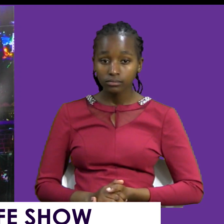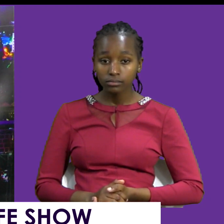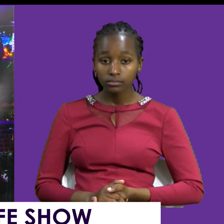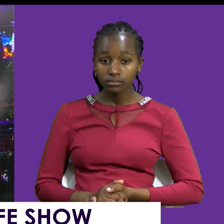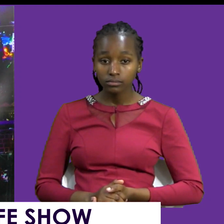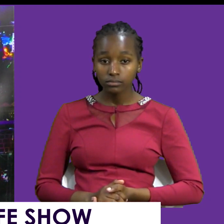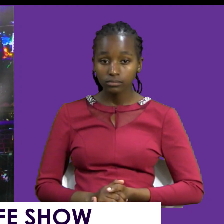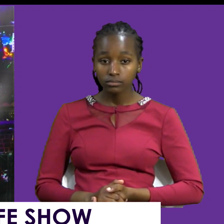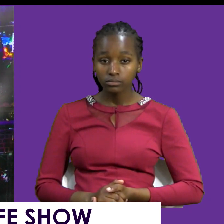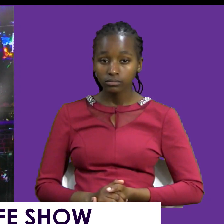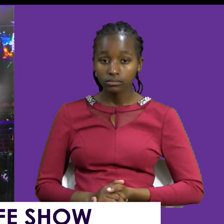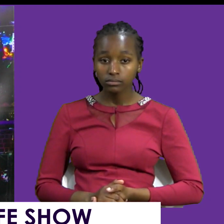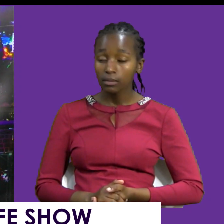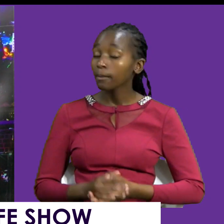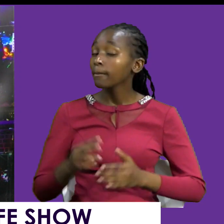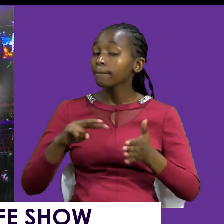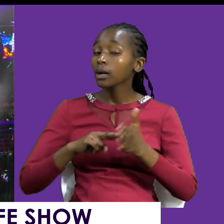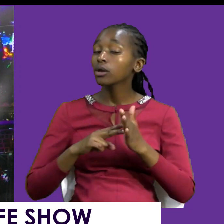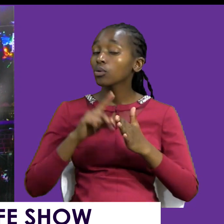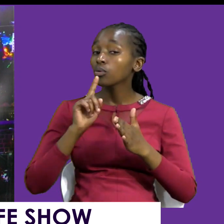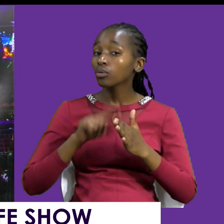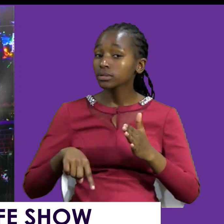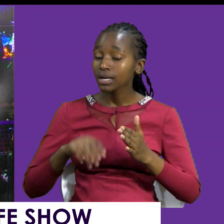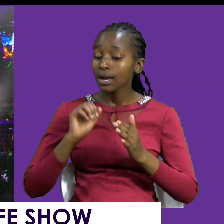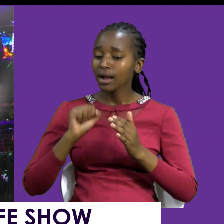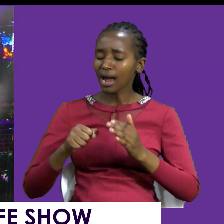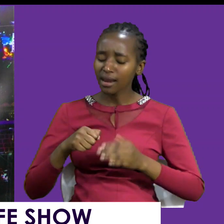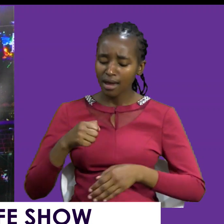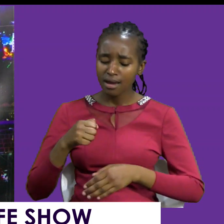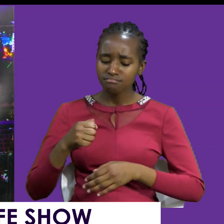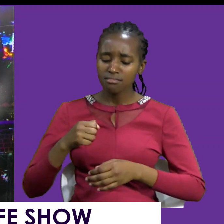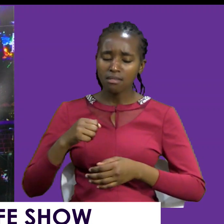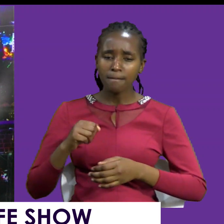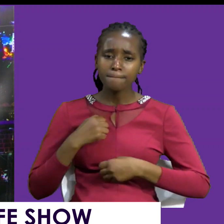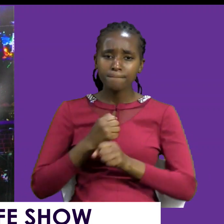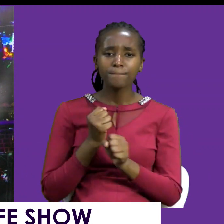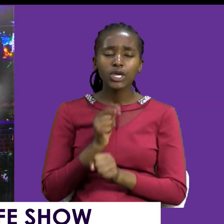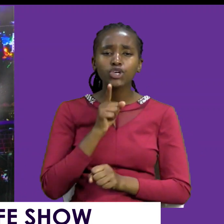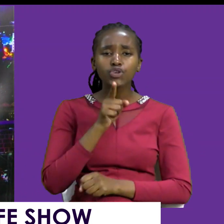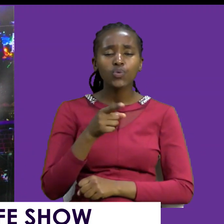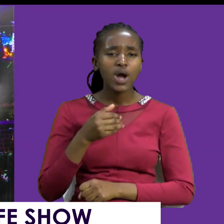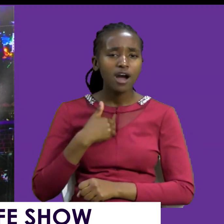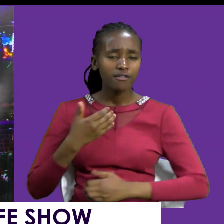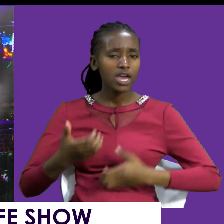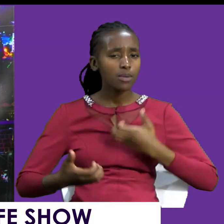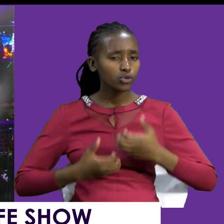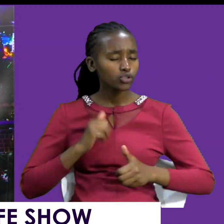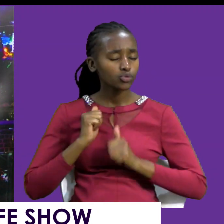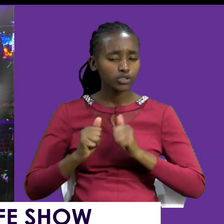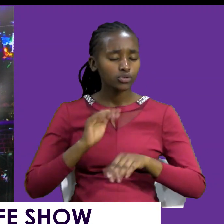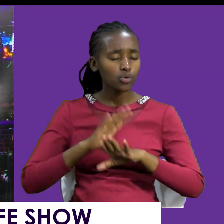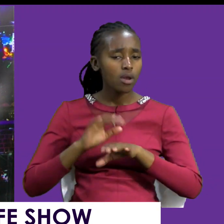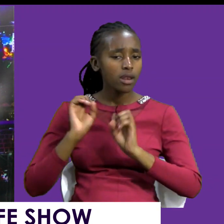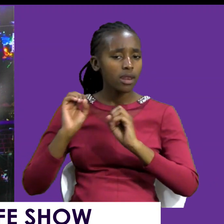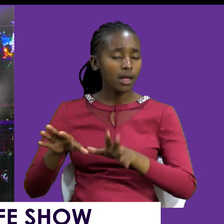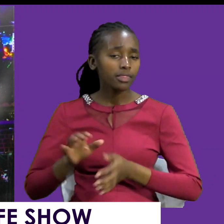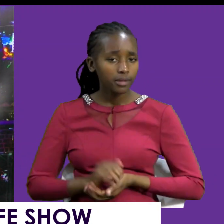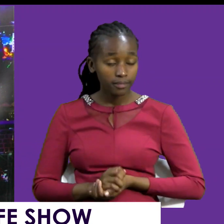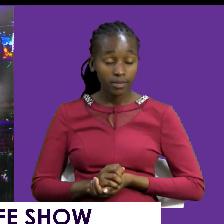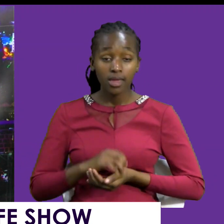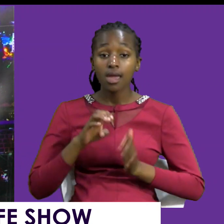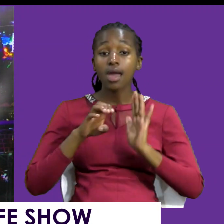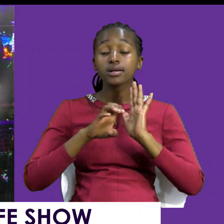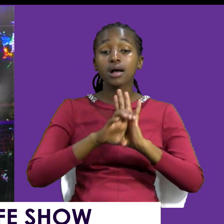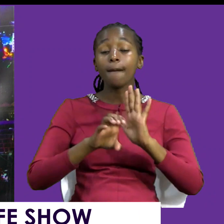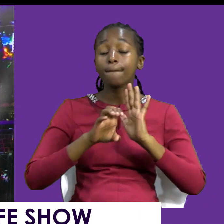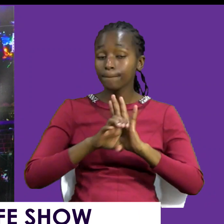I may load you with an emotion that you don't even need to have it. For